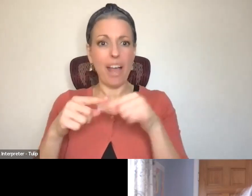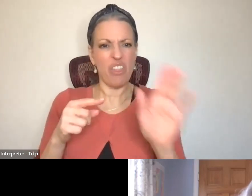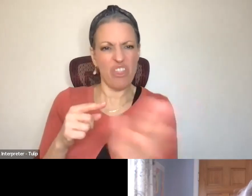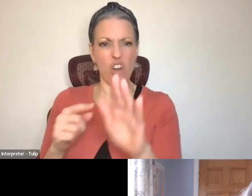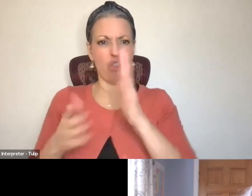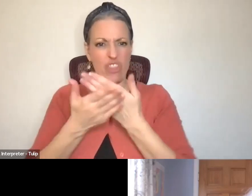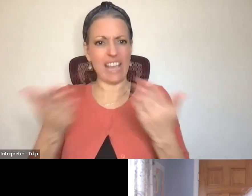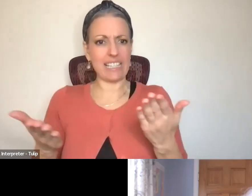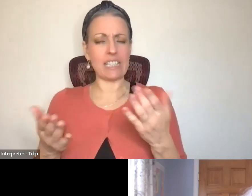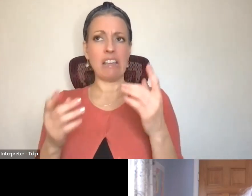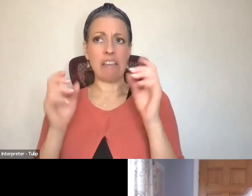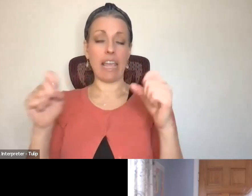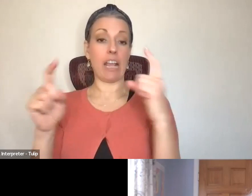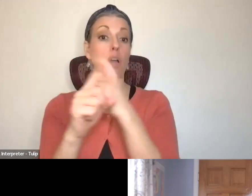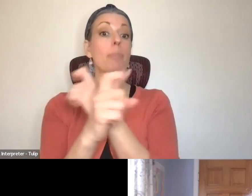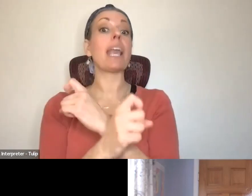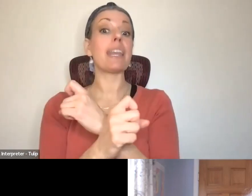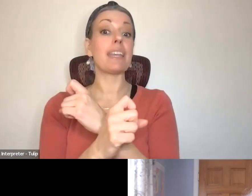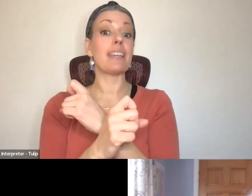much more complicated, I think, than